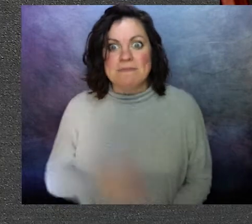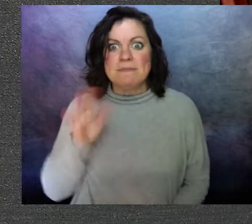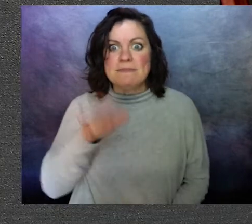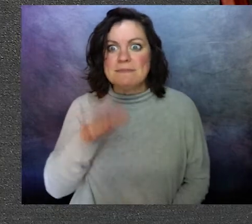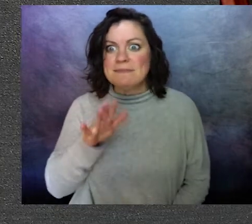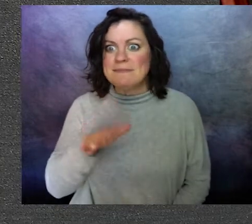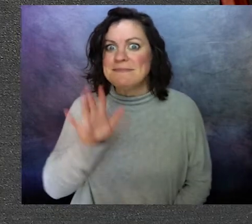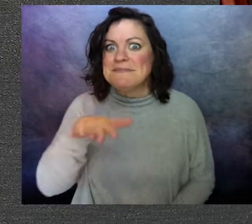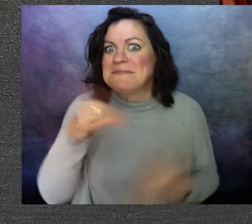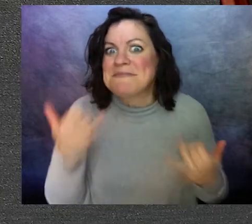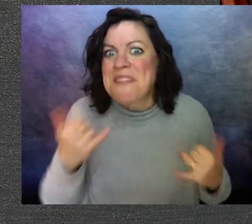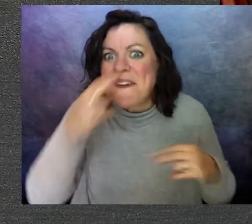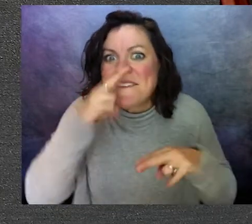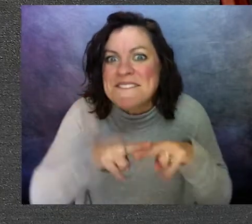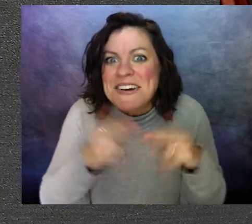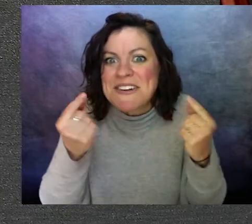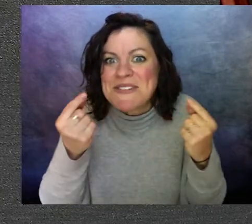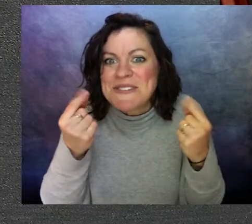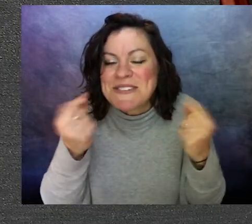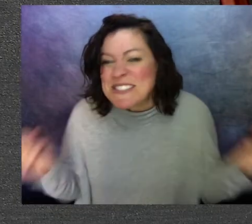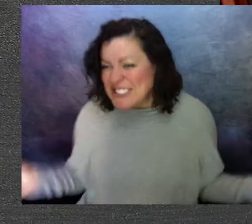Oh, let's jump on